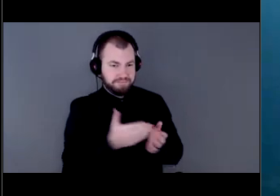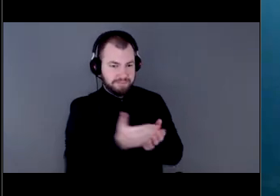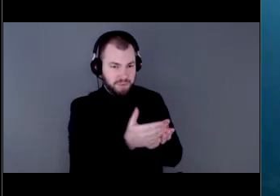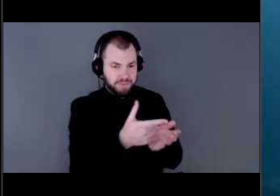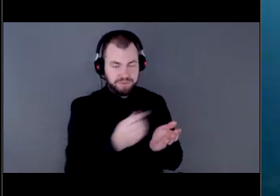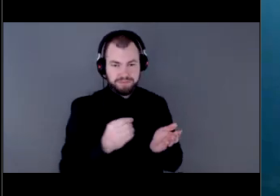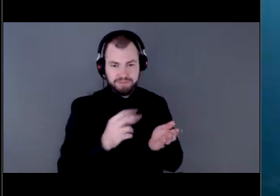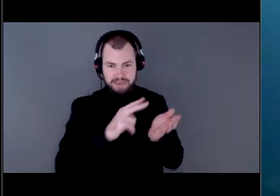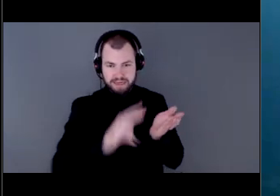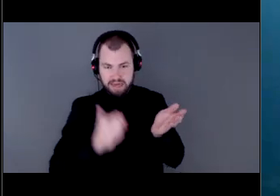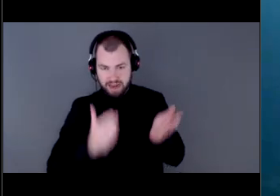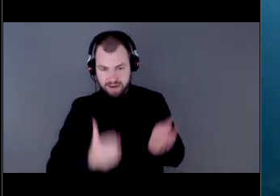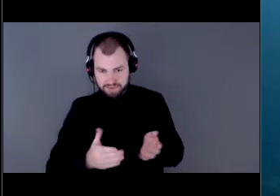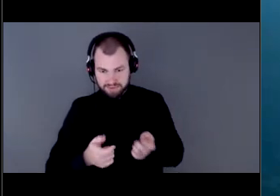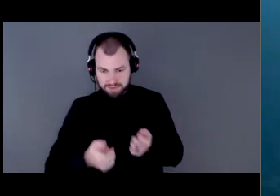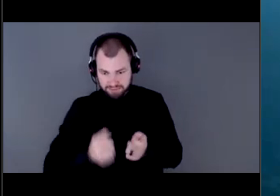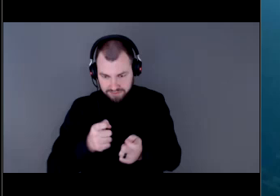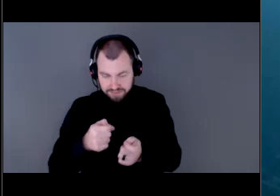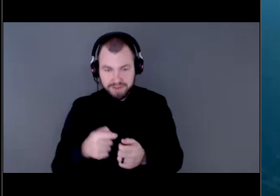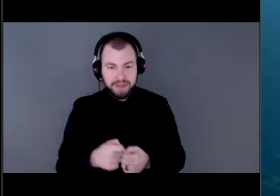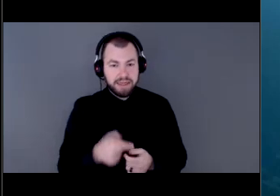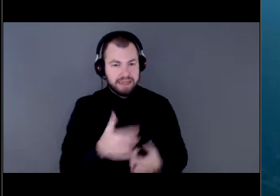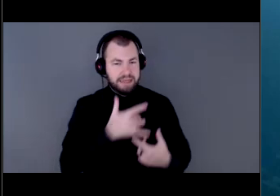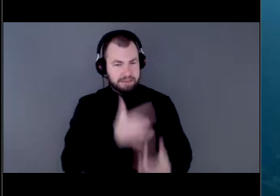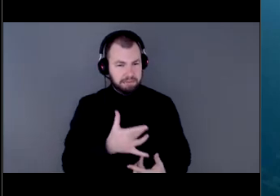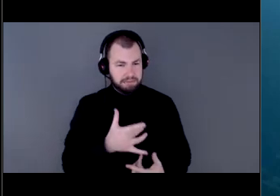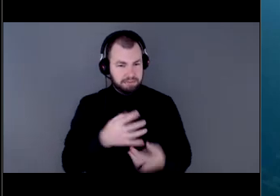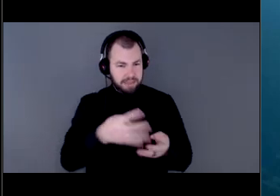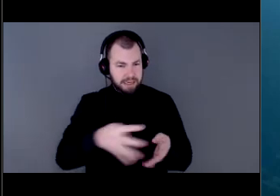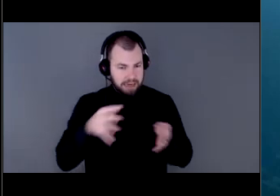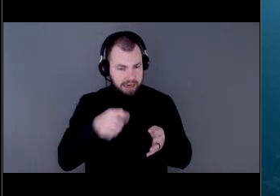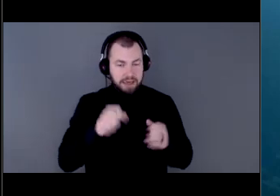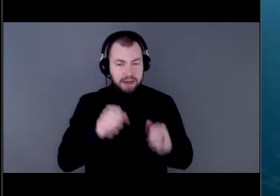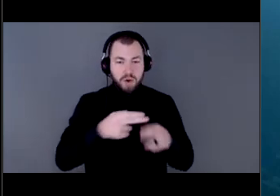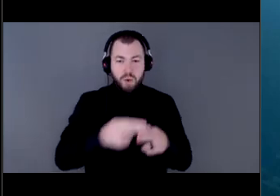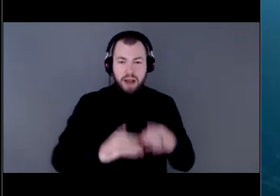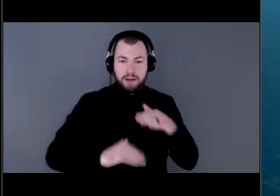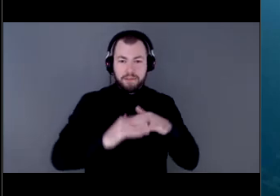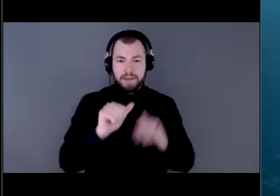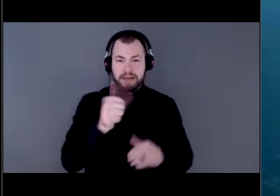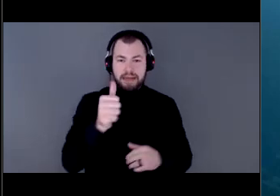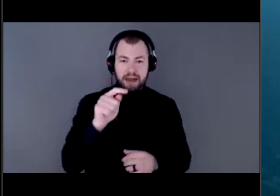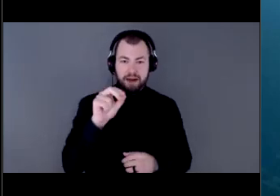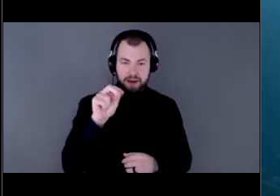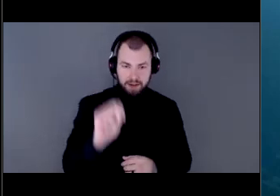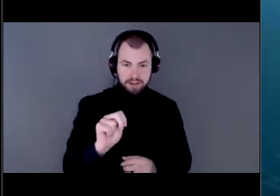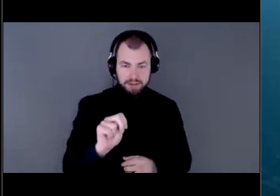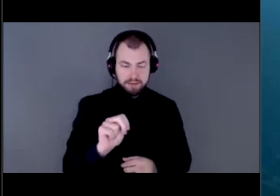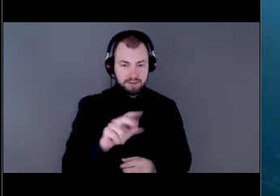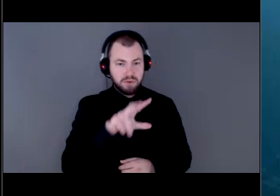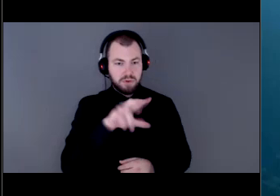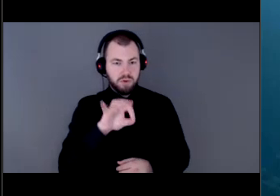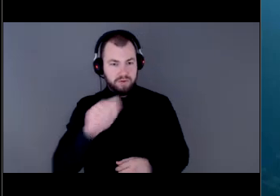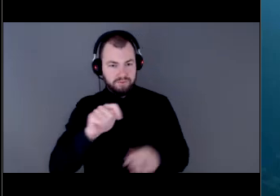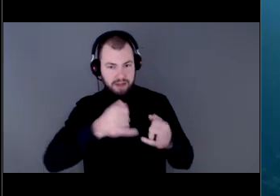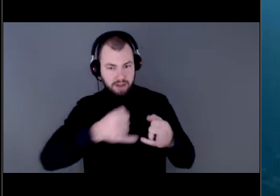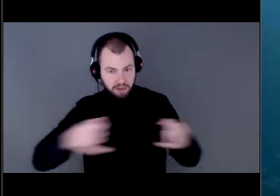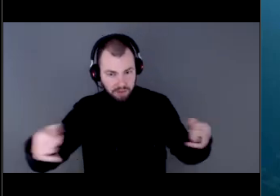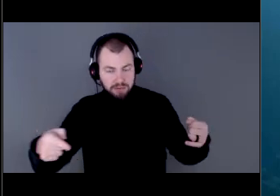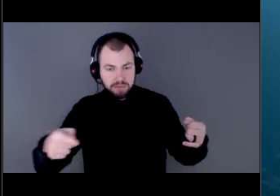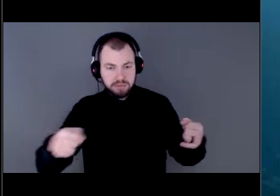derelict fishing net here. They can weigh up to 10 tons and can be, 30 feet long, 6 feet